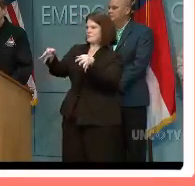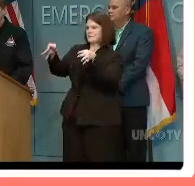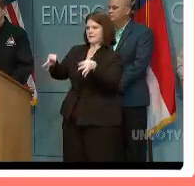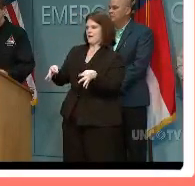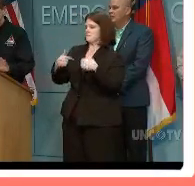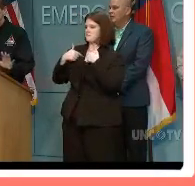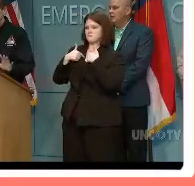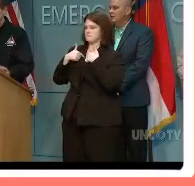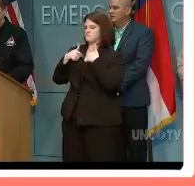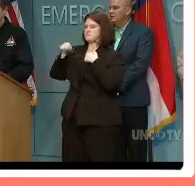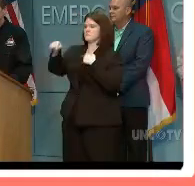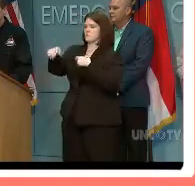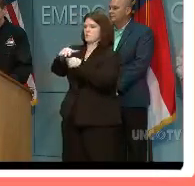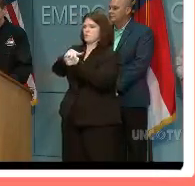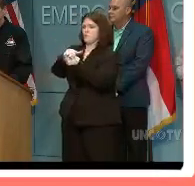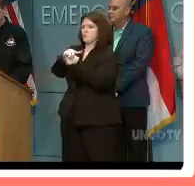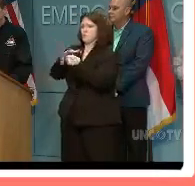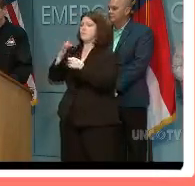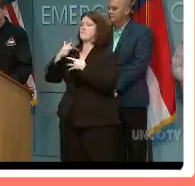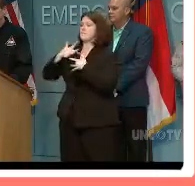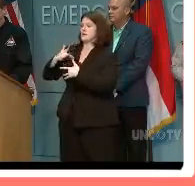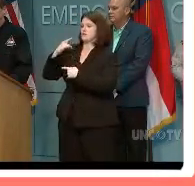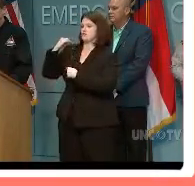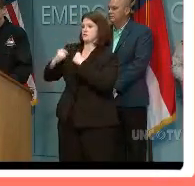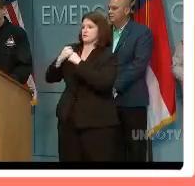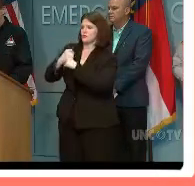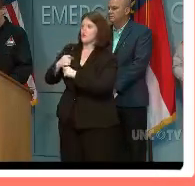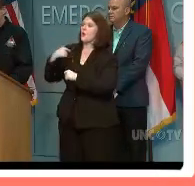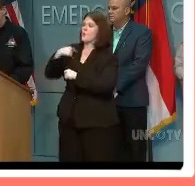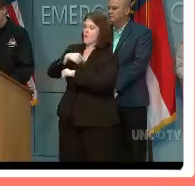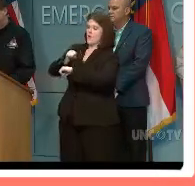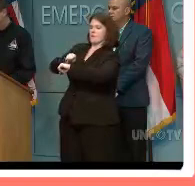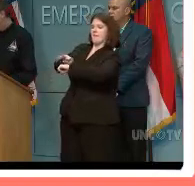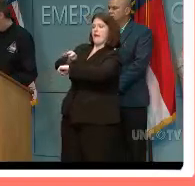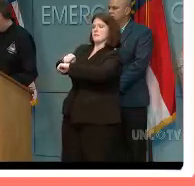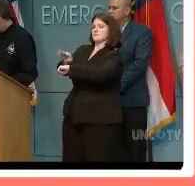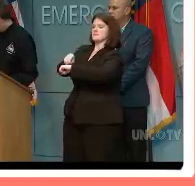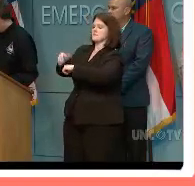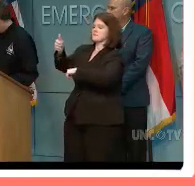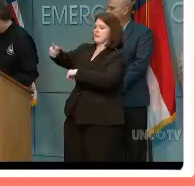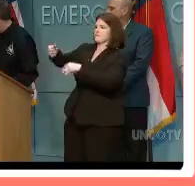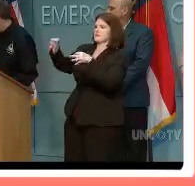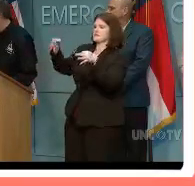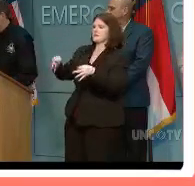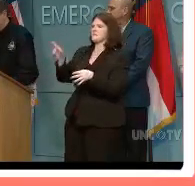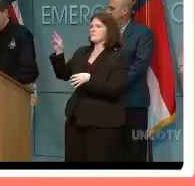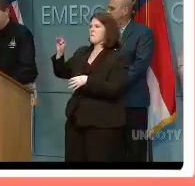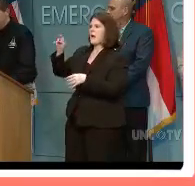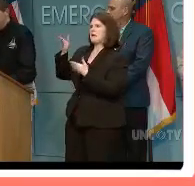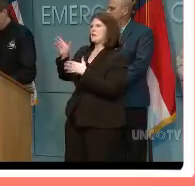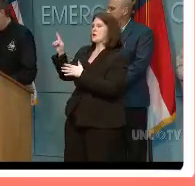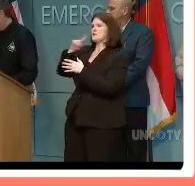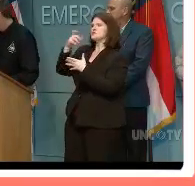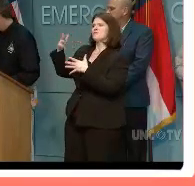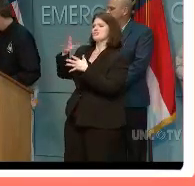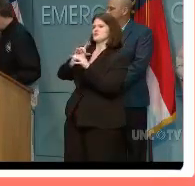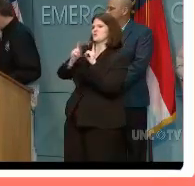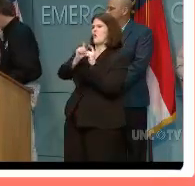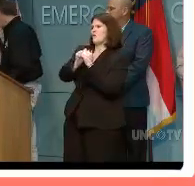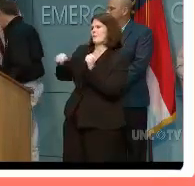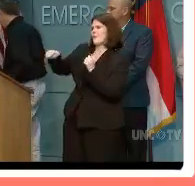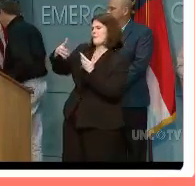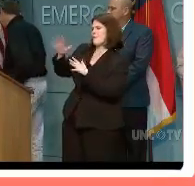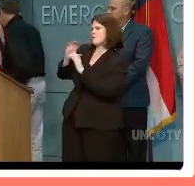made traditionally in North Carolina. We worked with them and advised them. Mike, I might want to let you, you've been talking with them